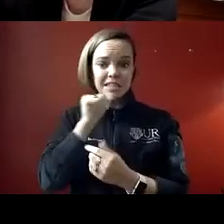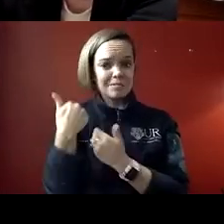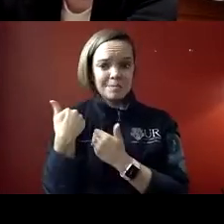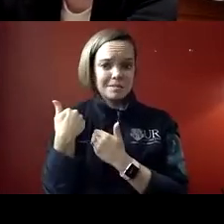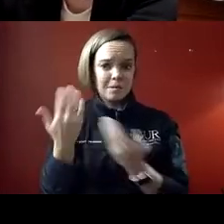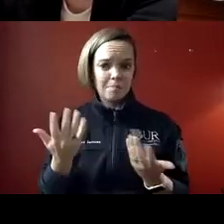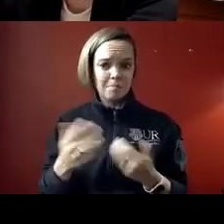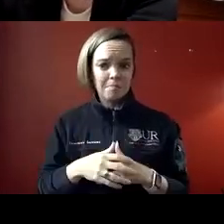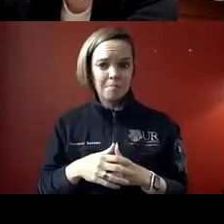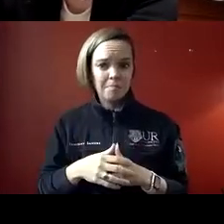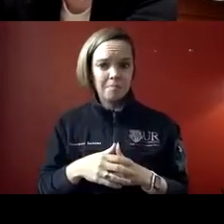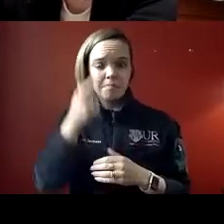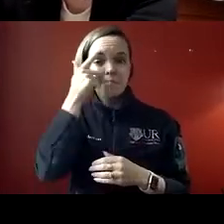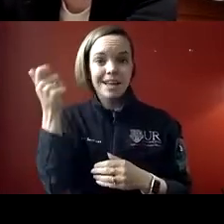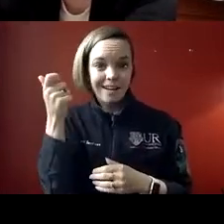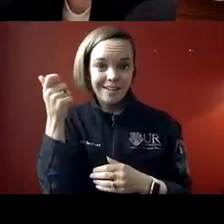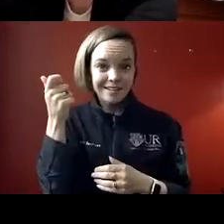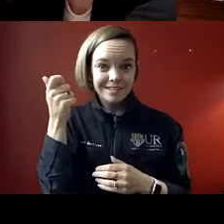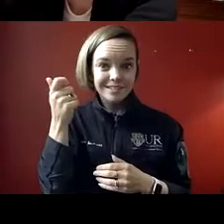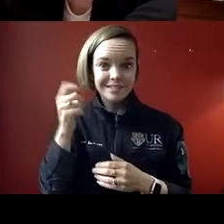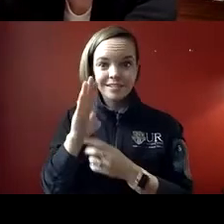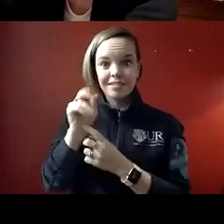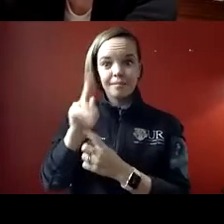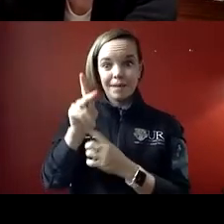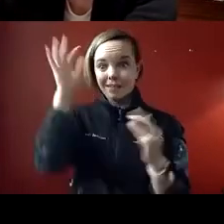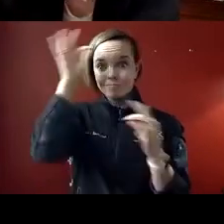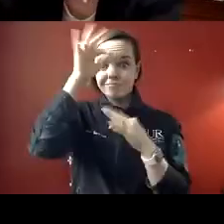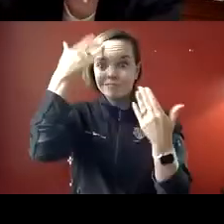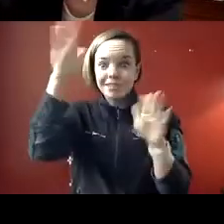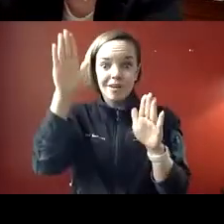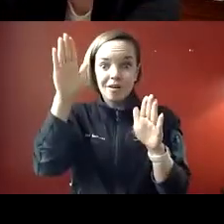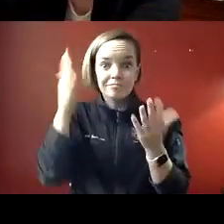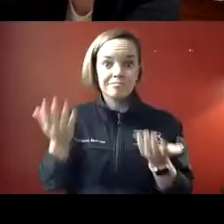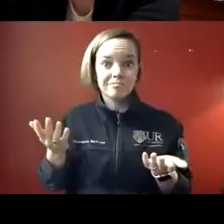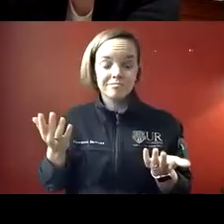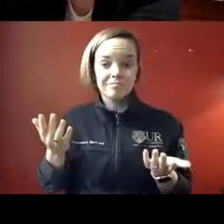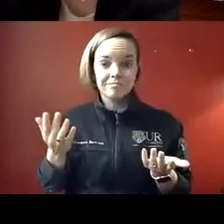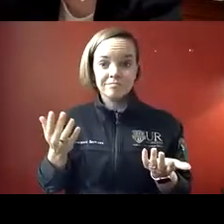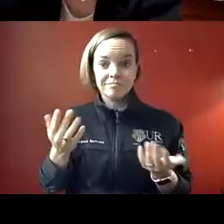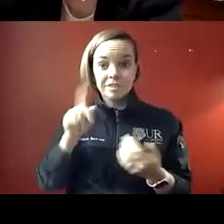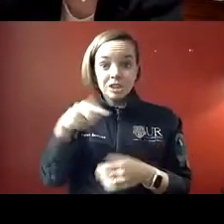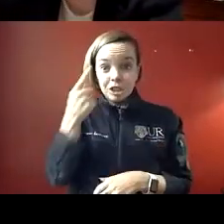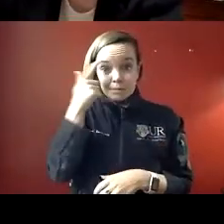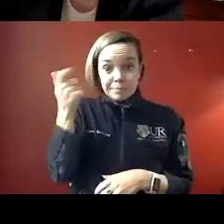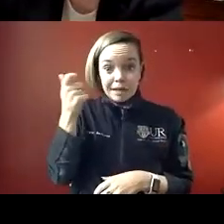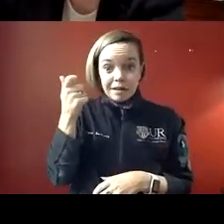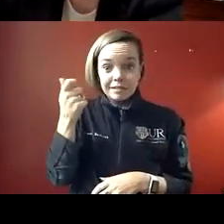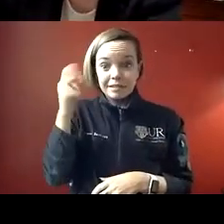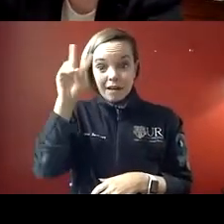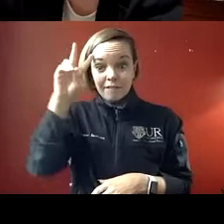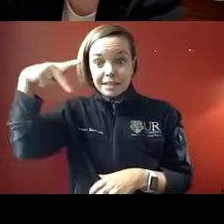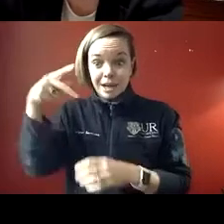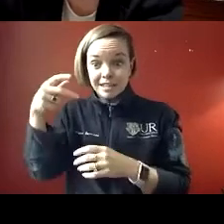this because the bank didn't know that this was happening. I mean, just because there's a vice president who's having a